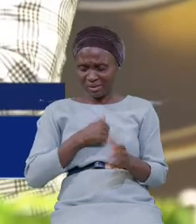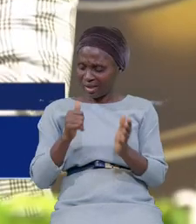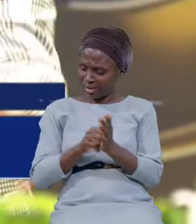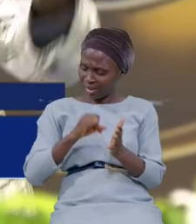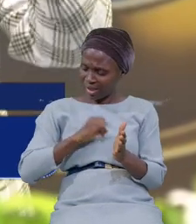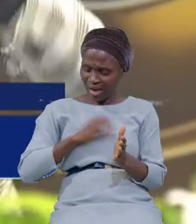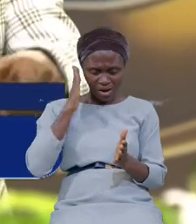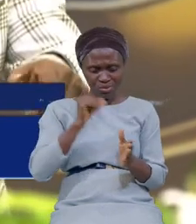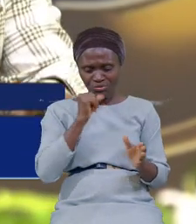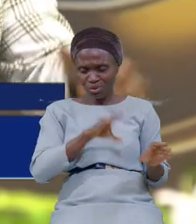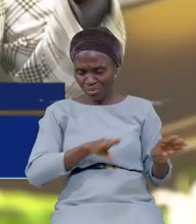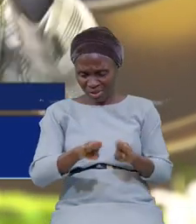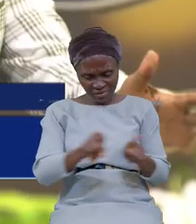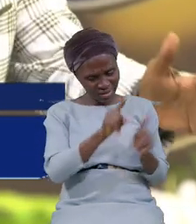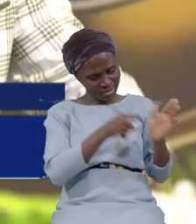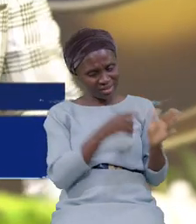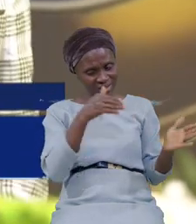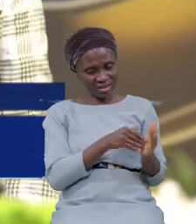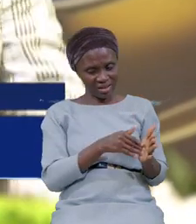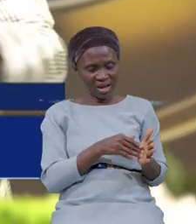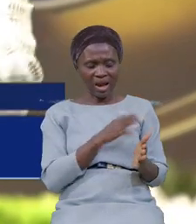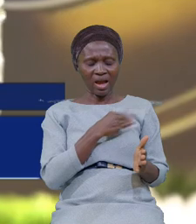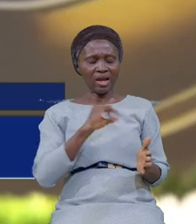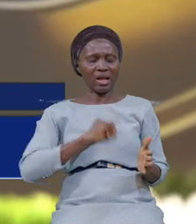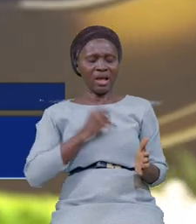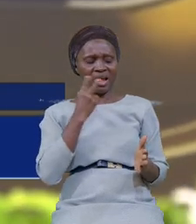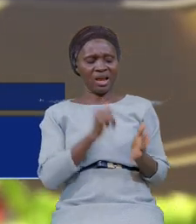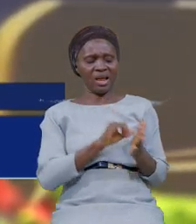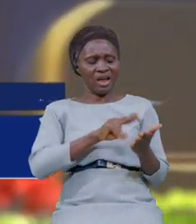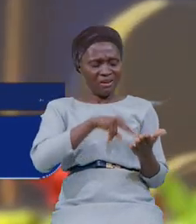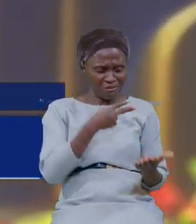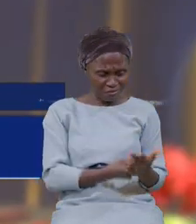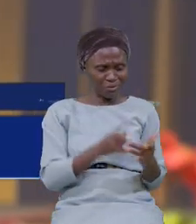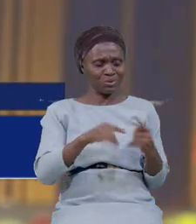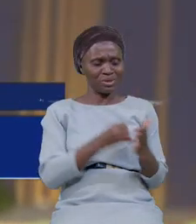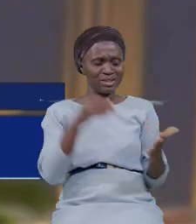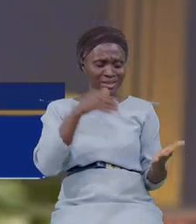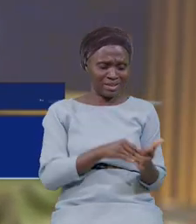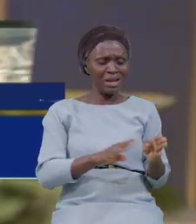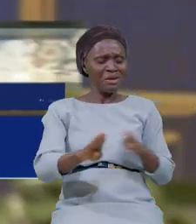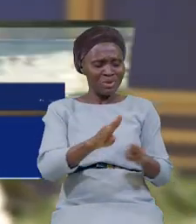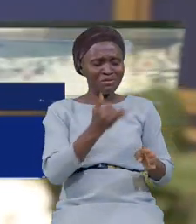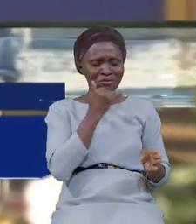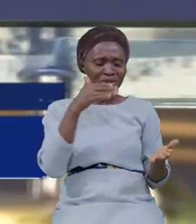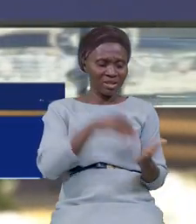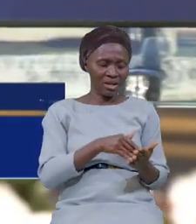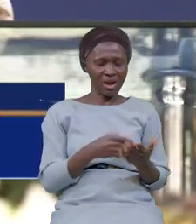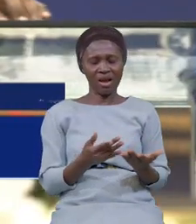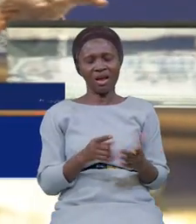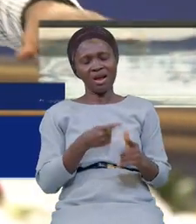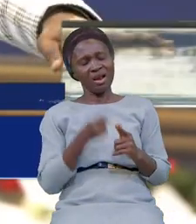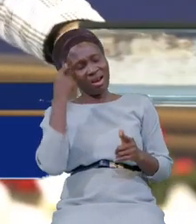That's all right. Do it. And do it right now. When you can make the things that were